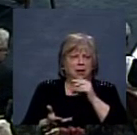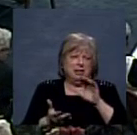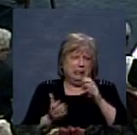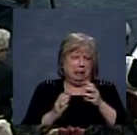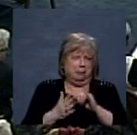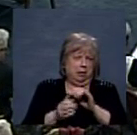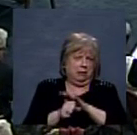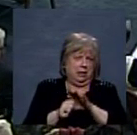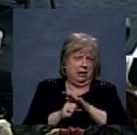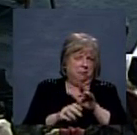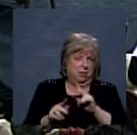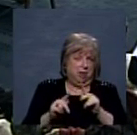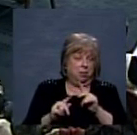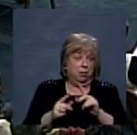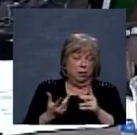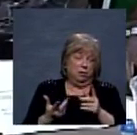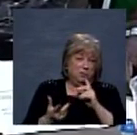people to